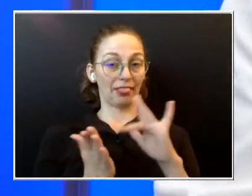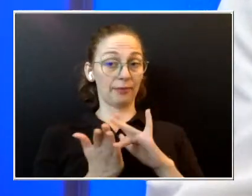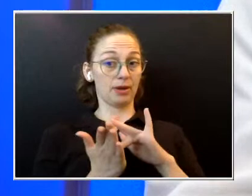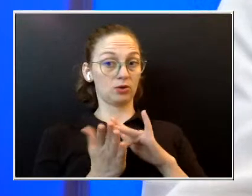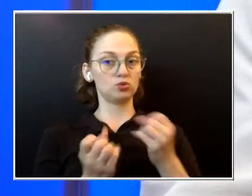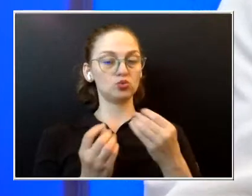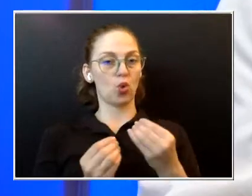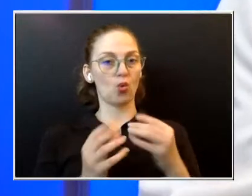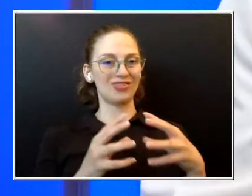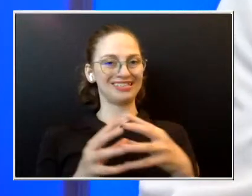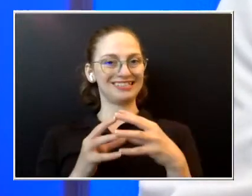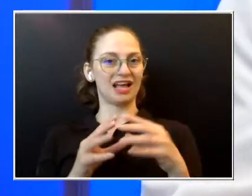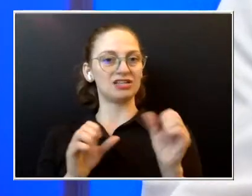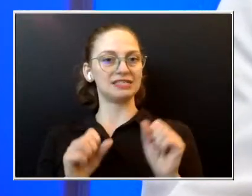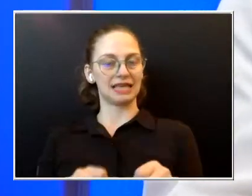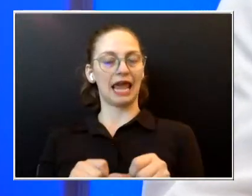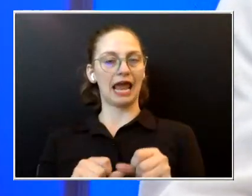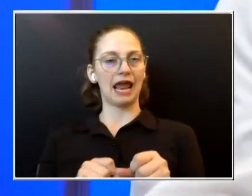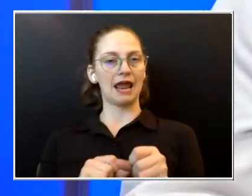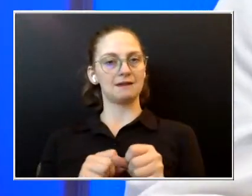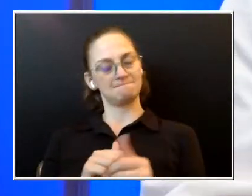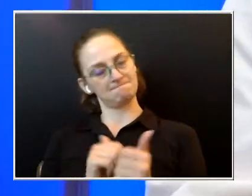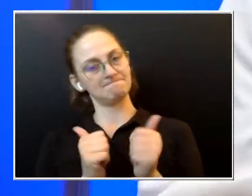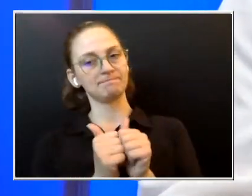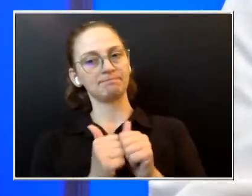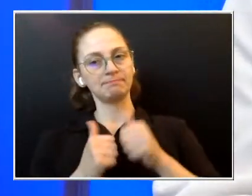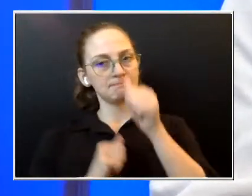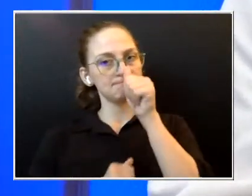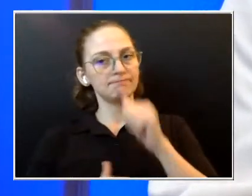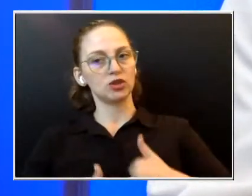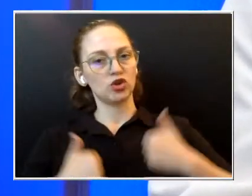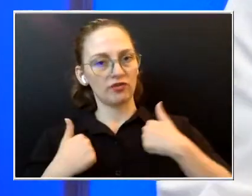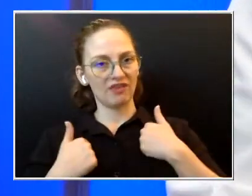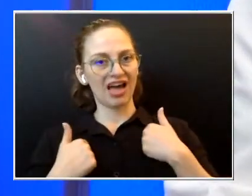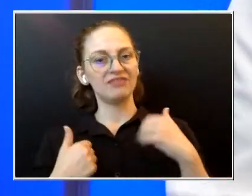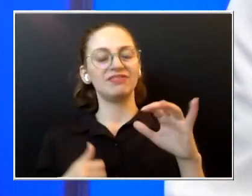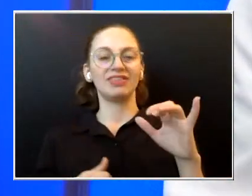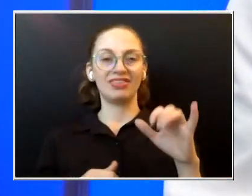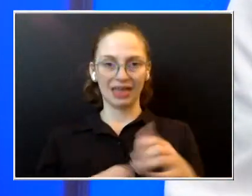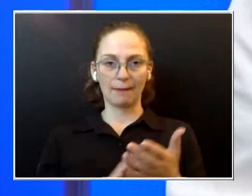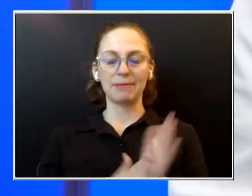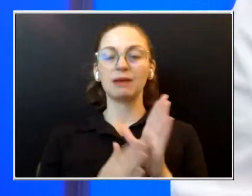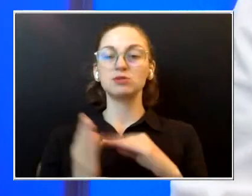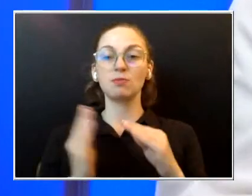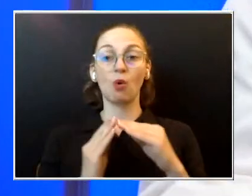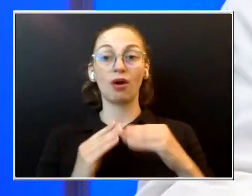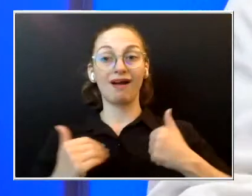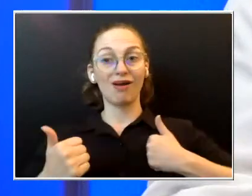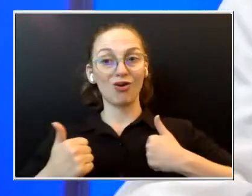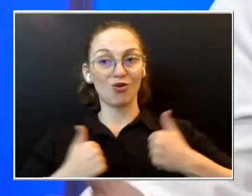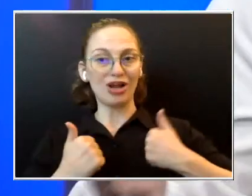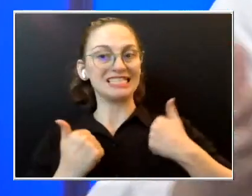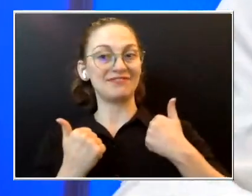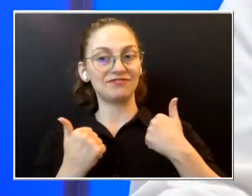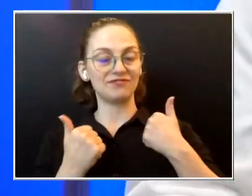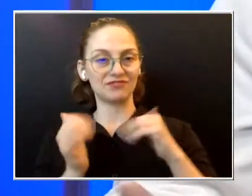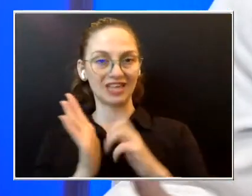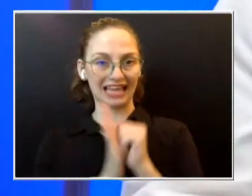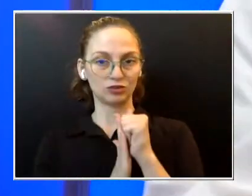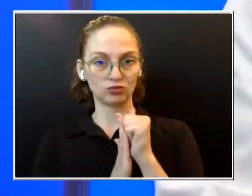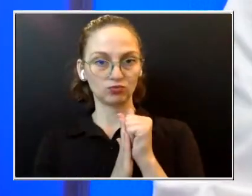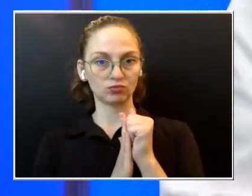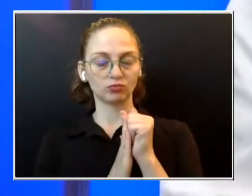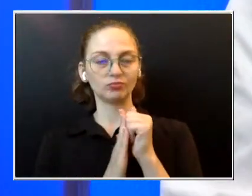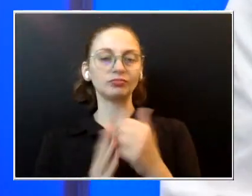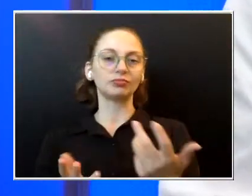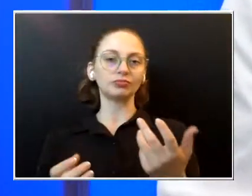environment. That also tends to correlate with really aggressive behavior. Those cells have learned to survive a really hostile environment, so they have a lot of